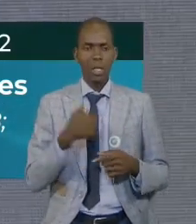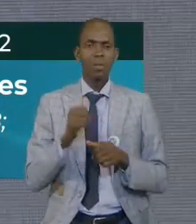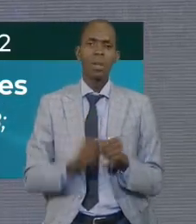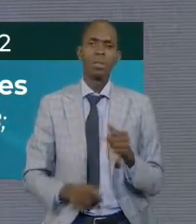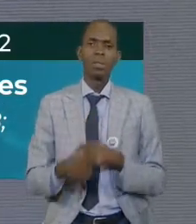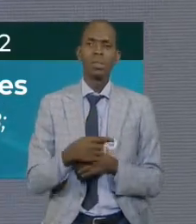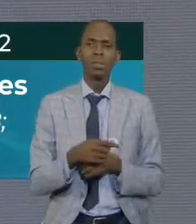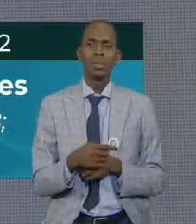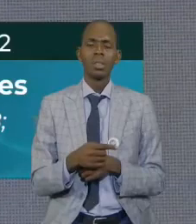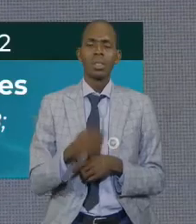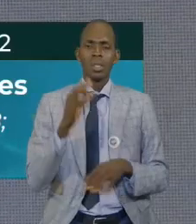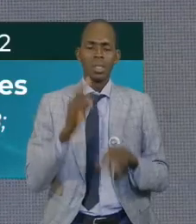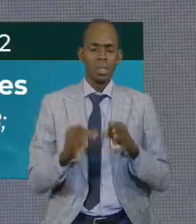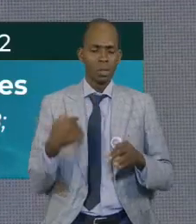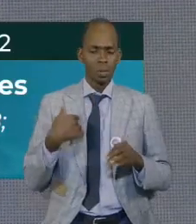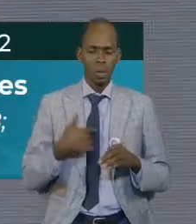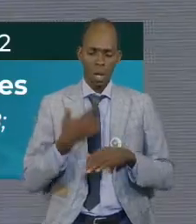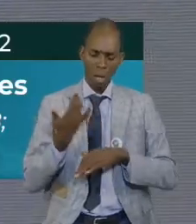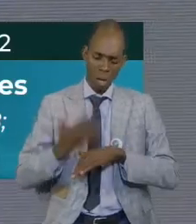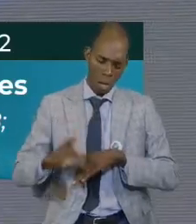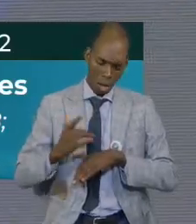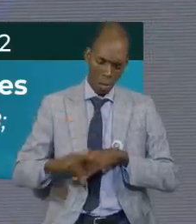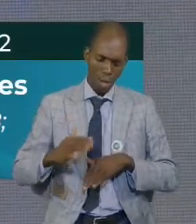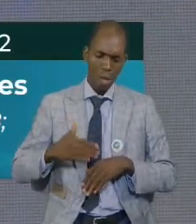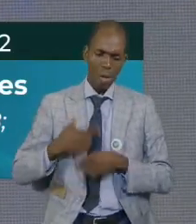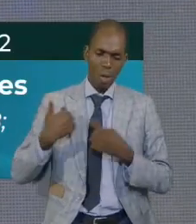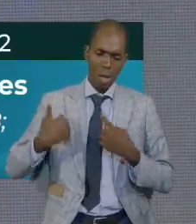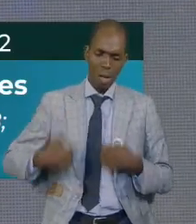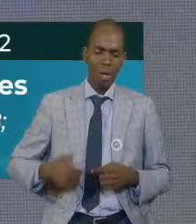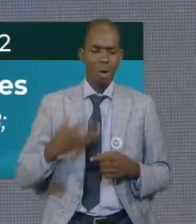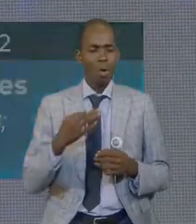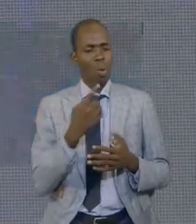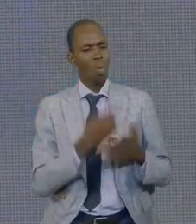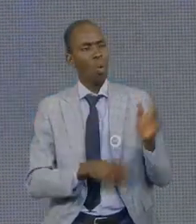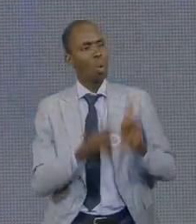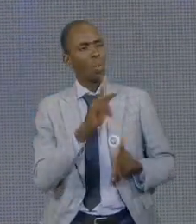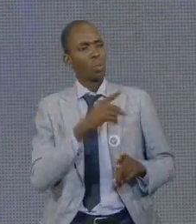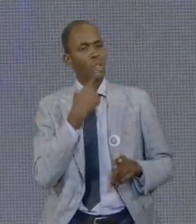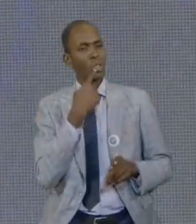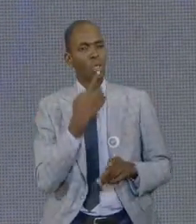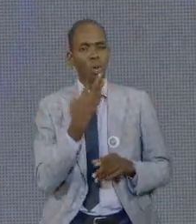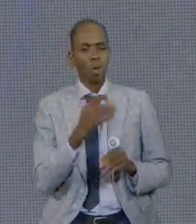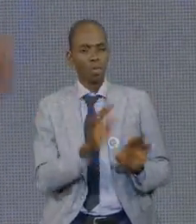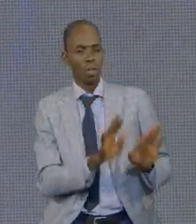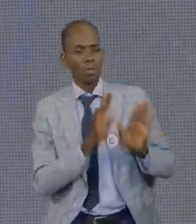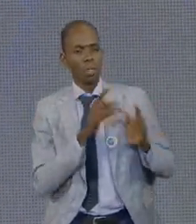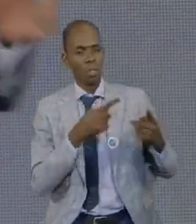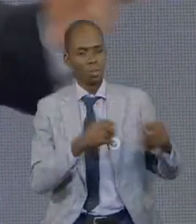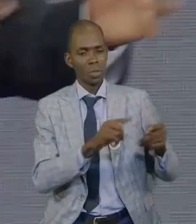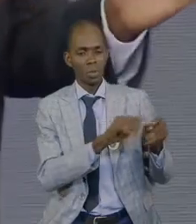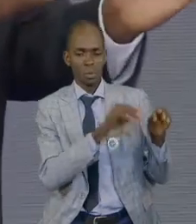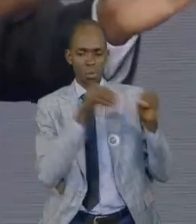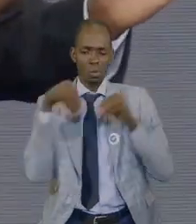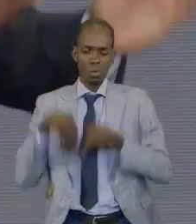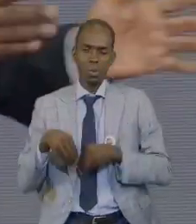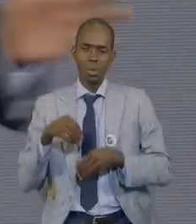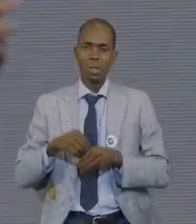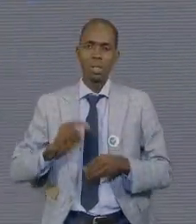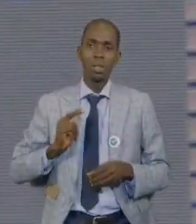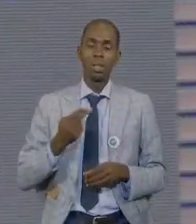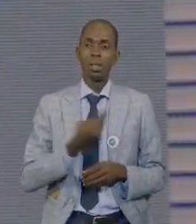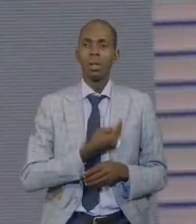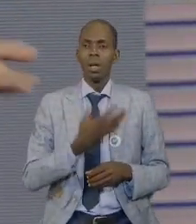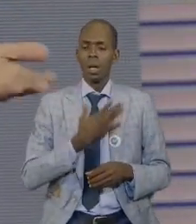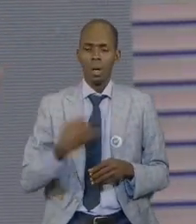empty our hearts of what men say of the fear they try to steal in us and then we